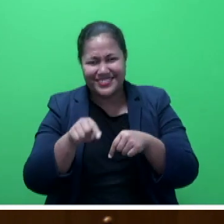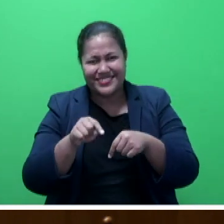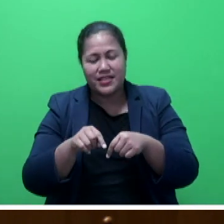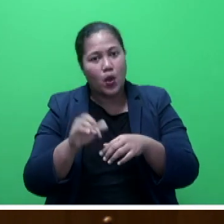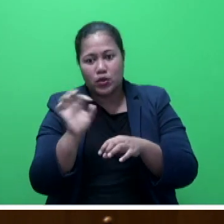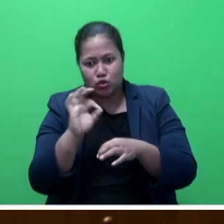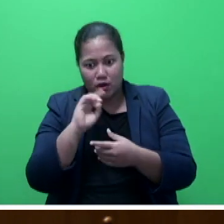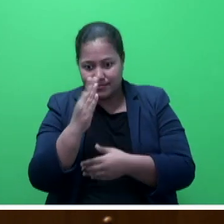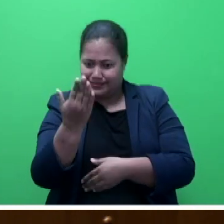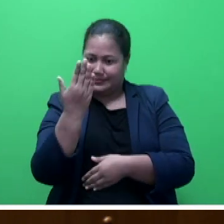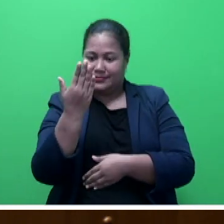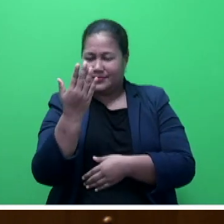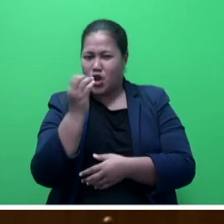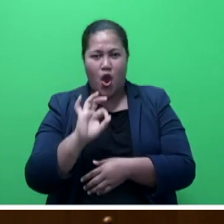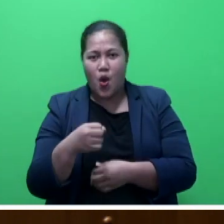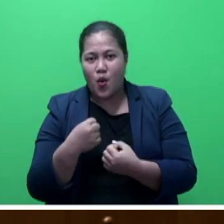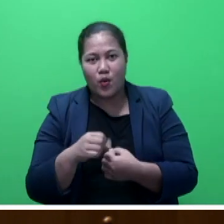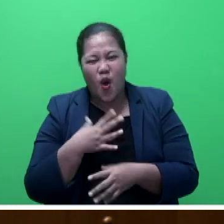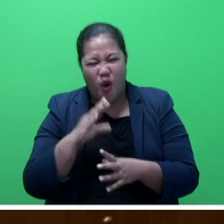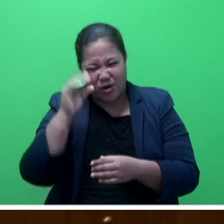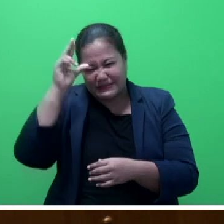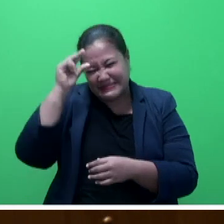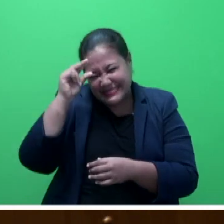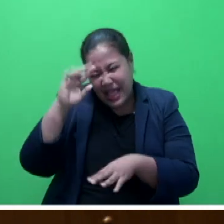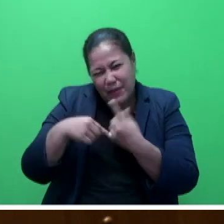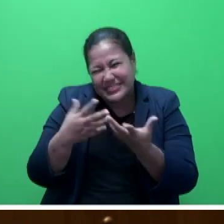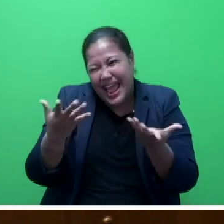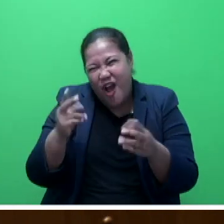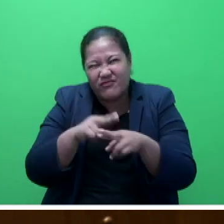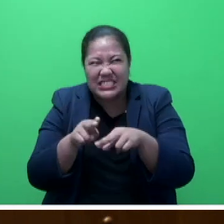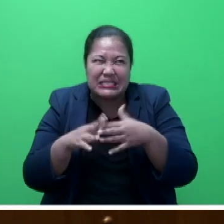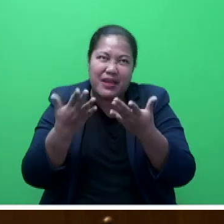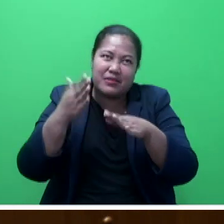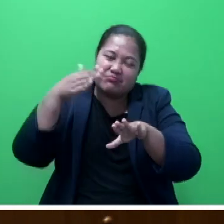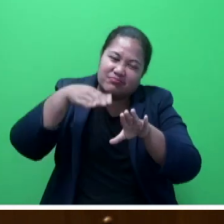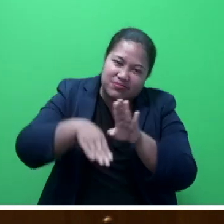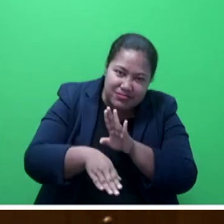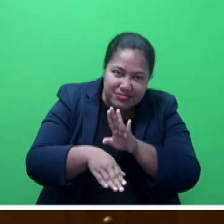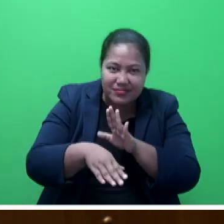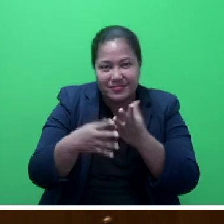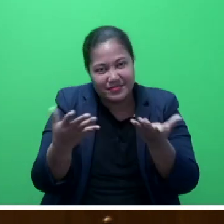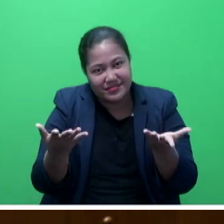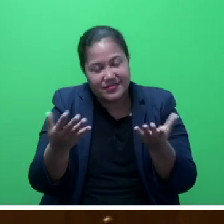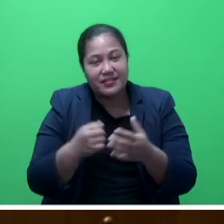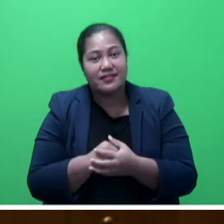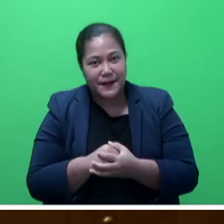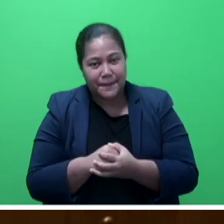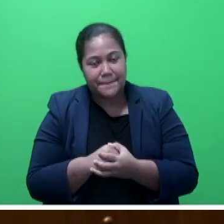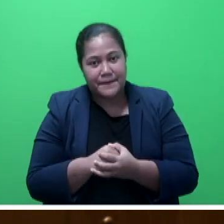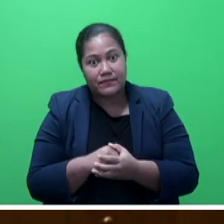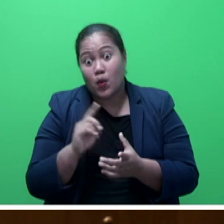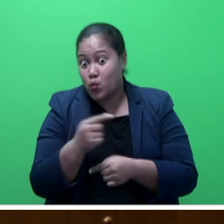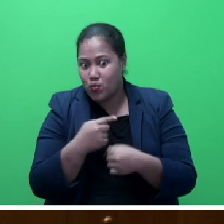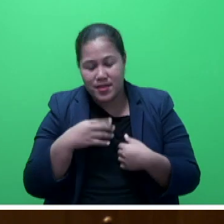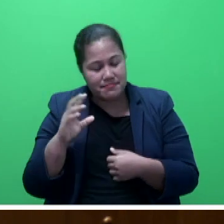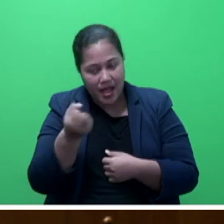short-sighted nor narrow-minded about where Fiji fits in this great multilateral equation. We must